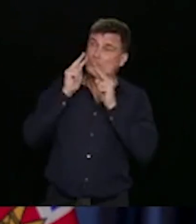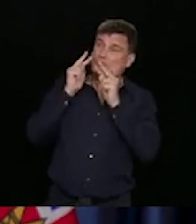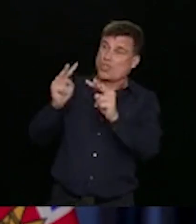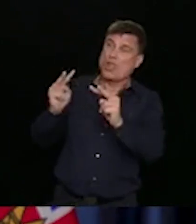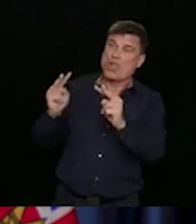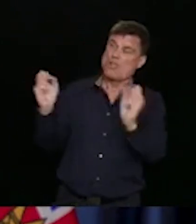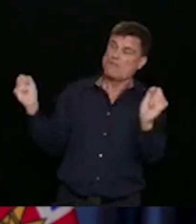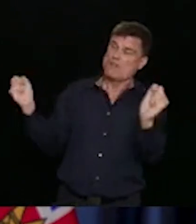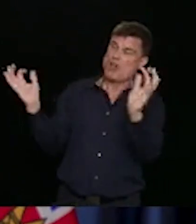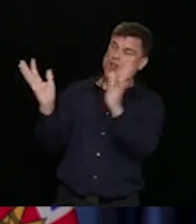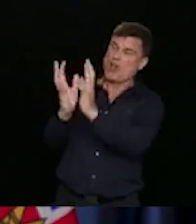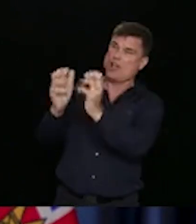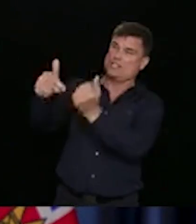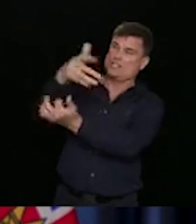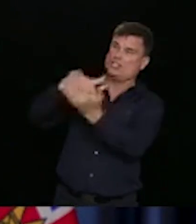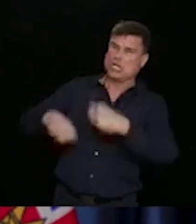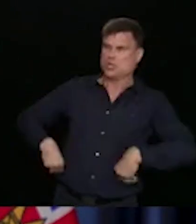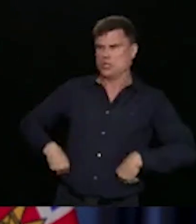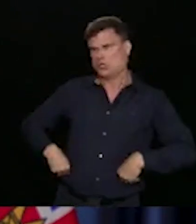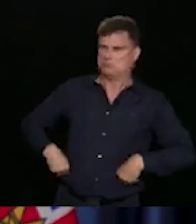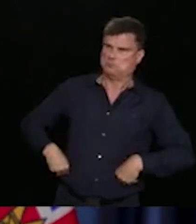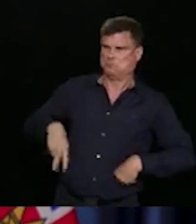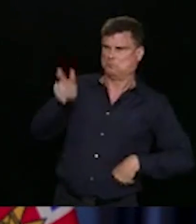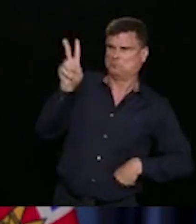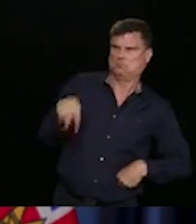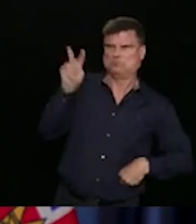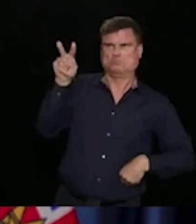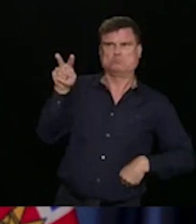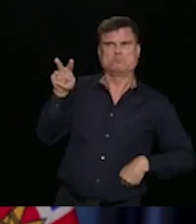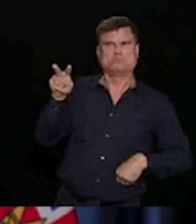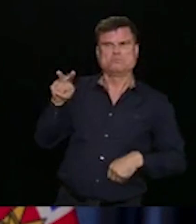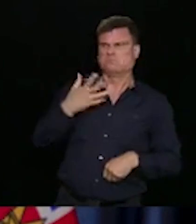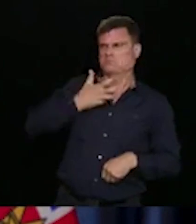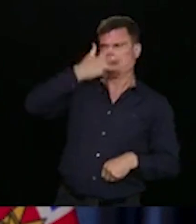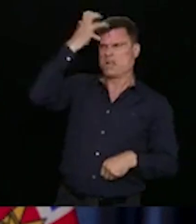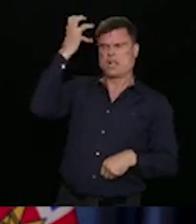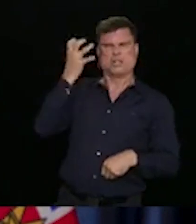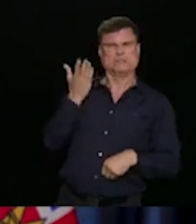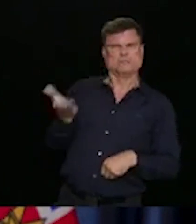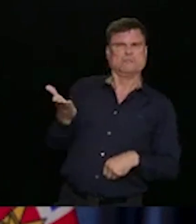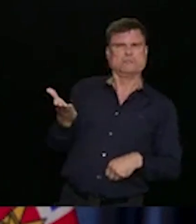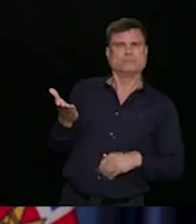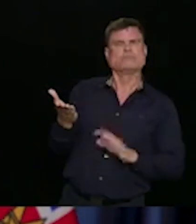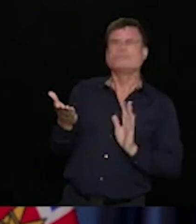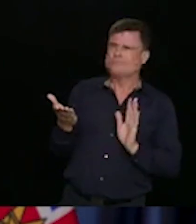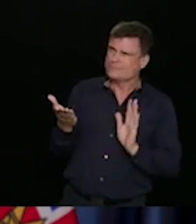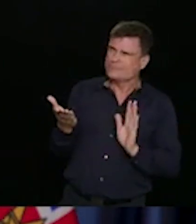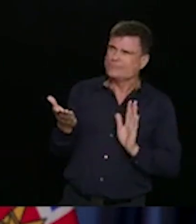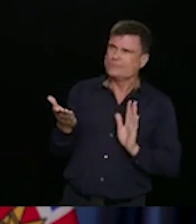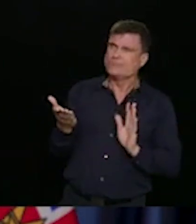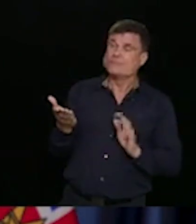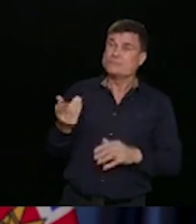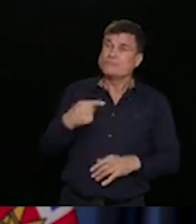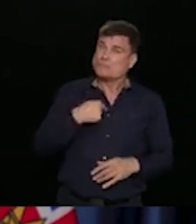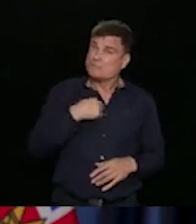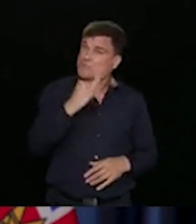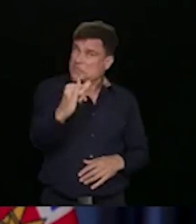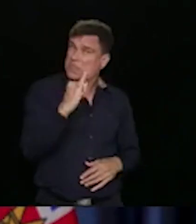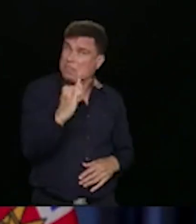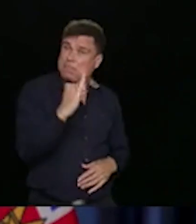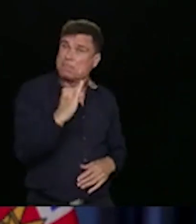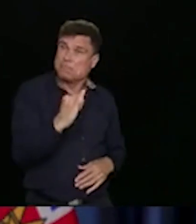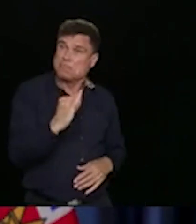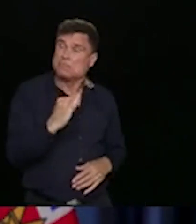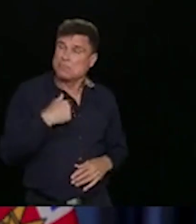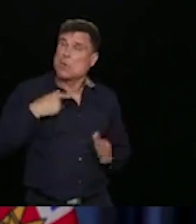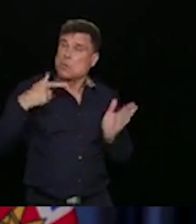beaches and pictures, I should say, on social media, people on beaches in the month of March. and concerns about ferry terminals in the